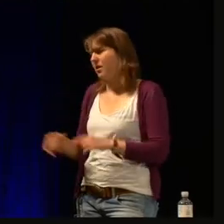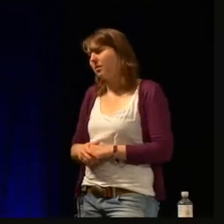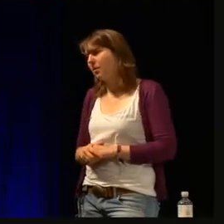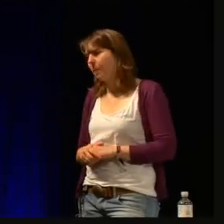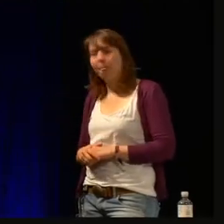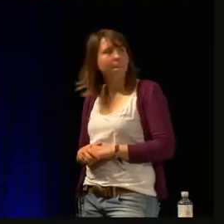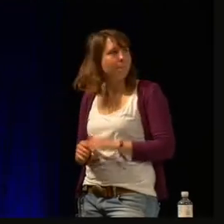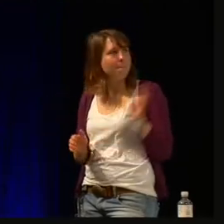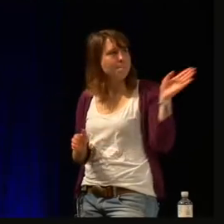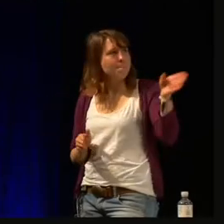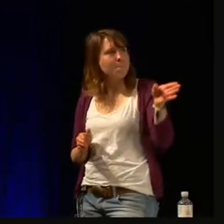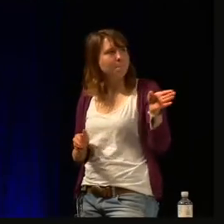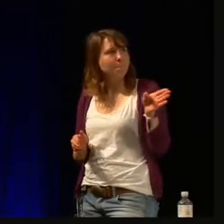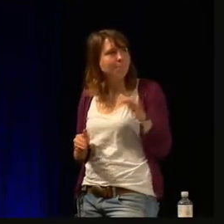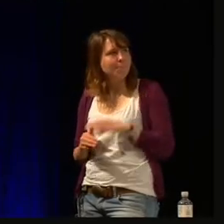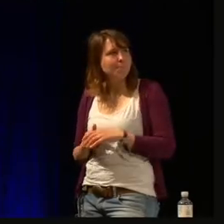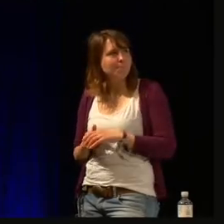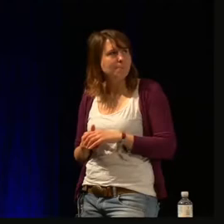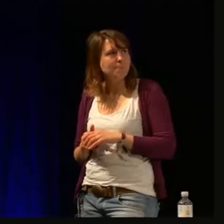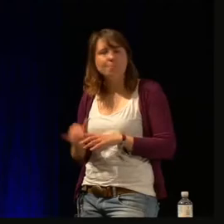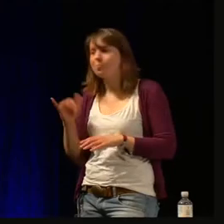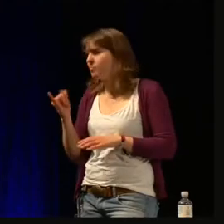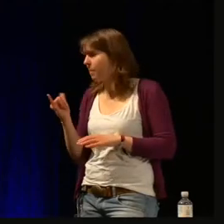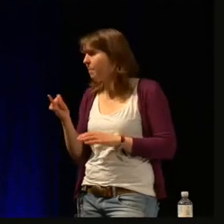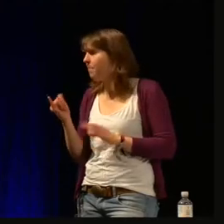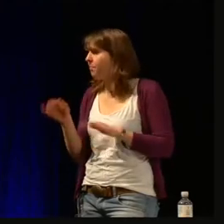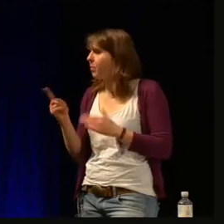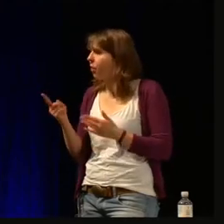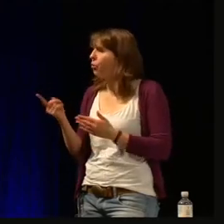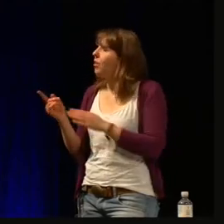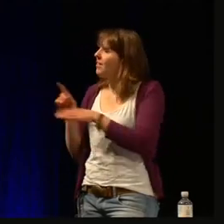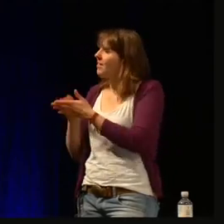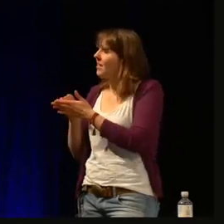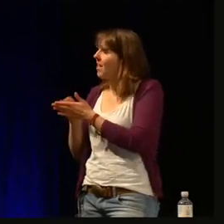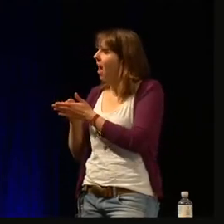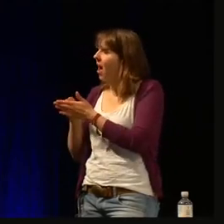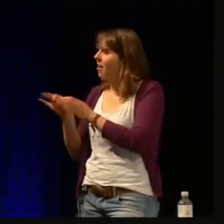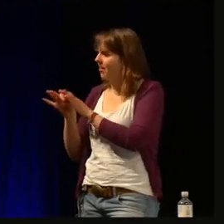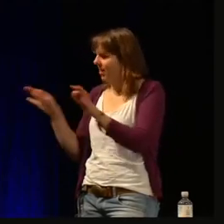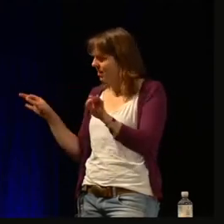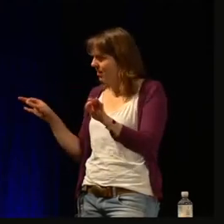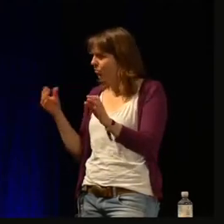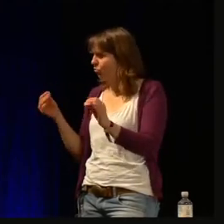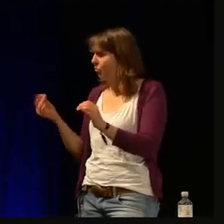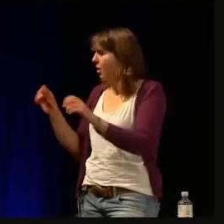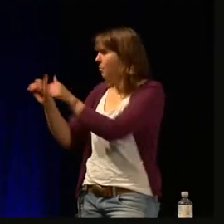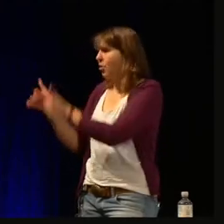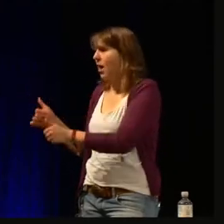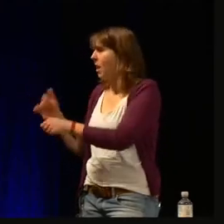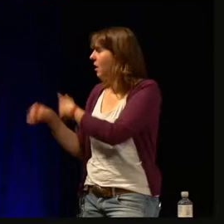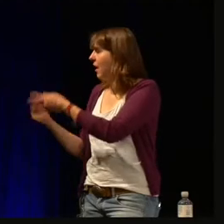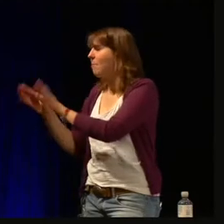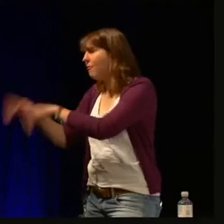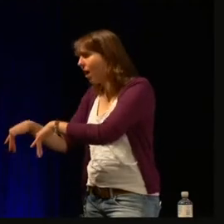neural networks, and I feel like, and that's the model we apply to think of ourselves. So I feel